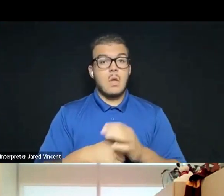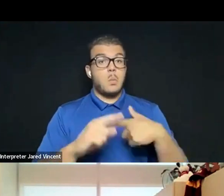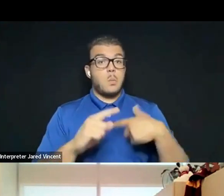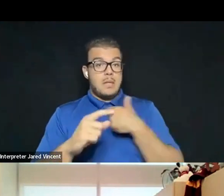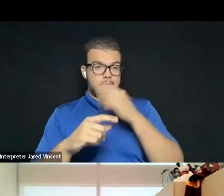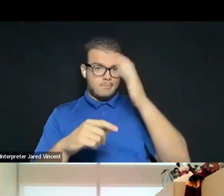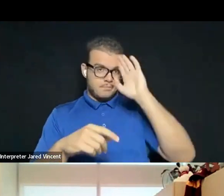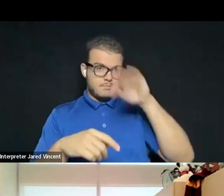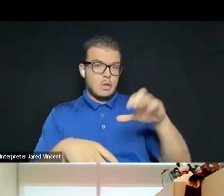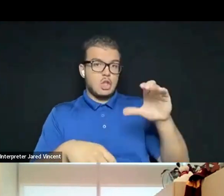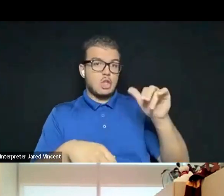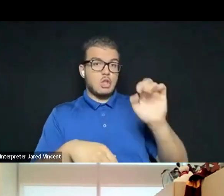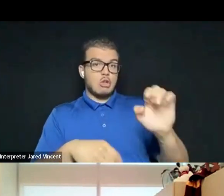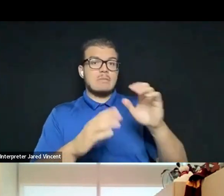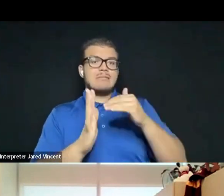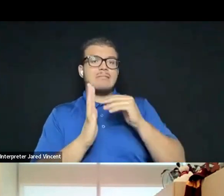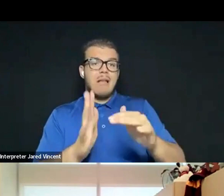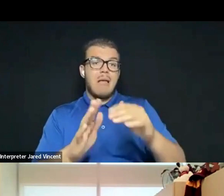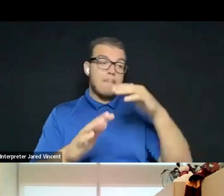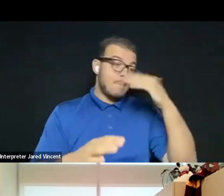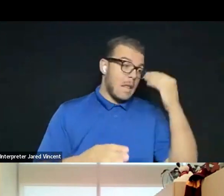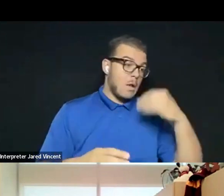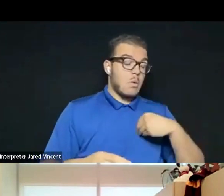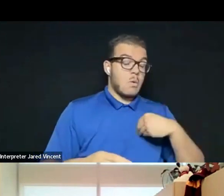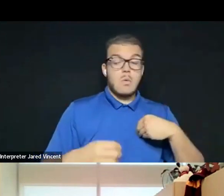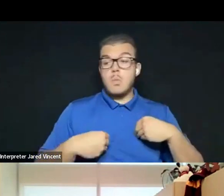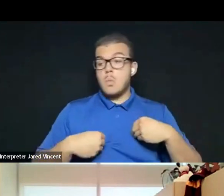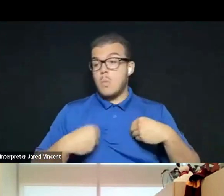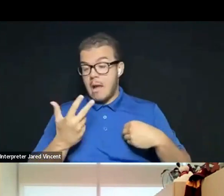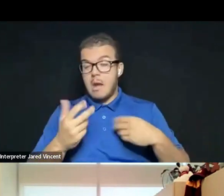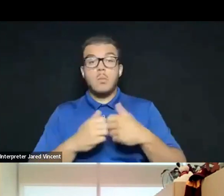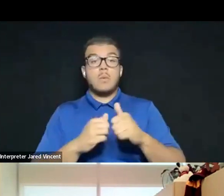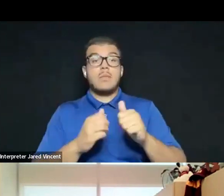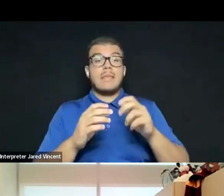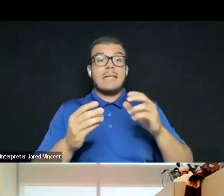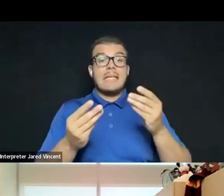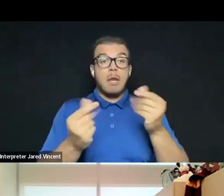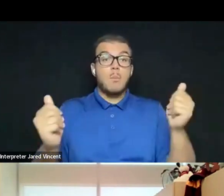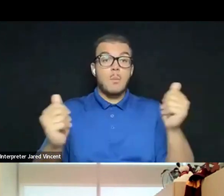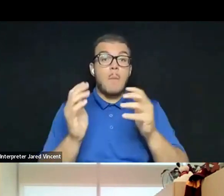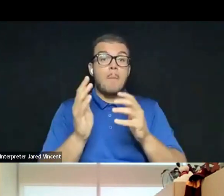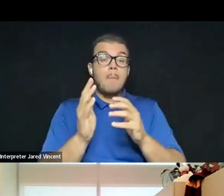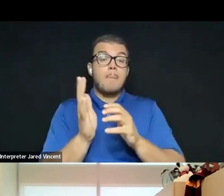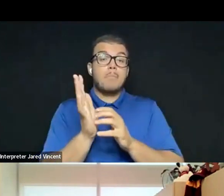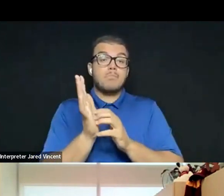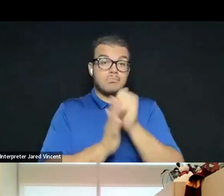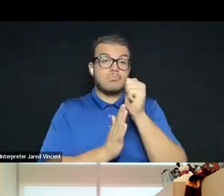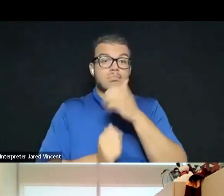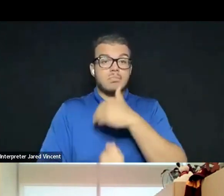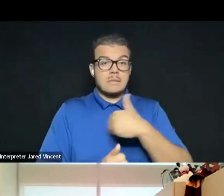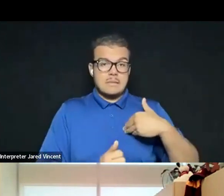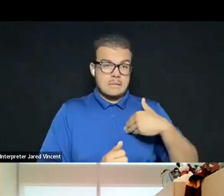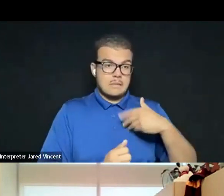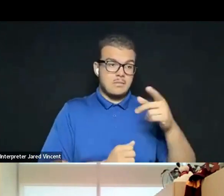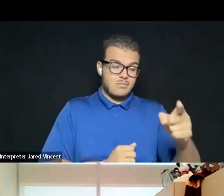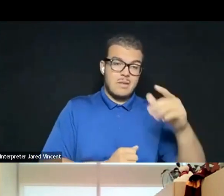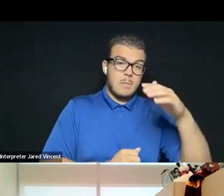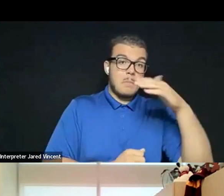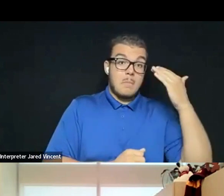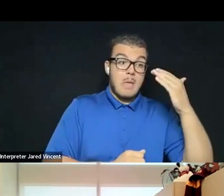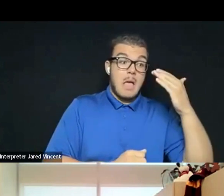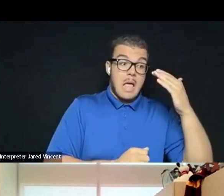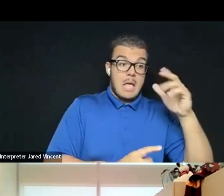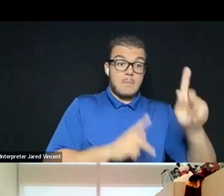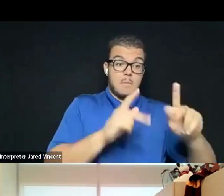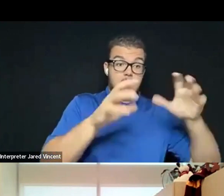is that Black and white patients with curable lung cancer and breast cancer, Black patients complete treatment less often than their